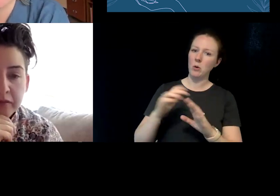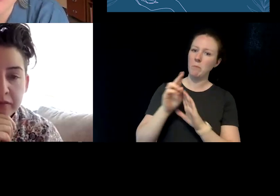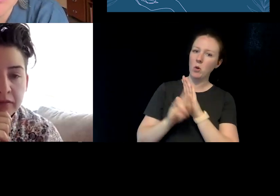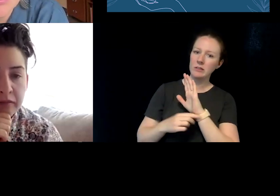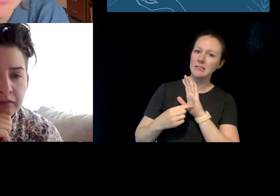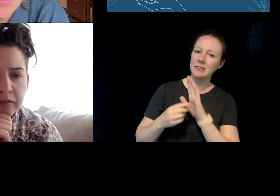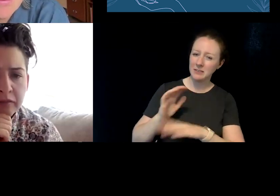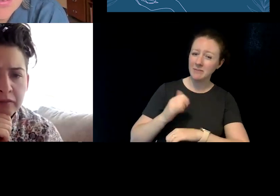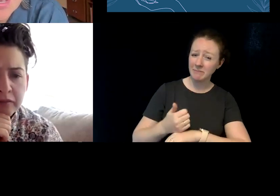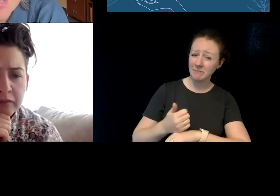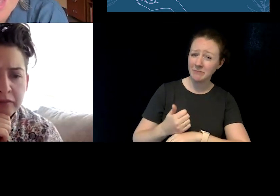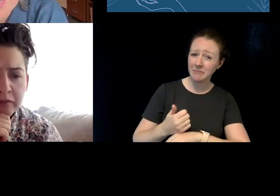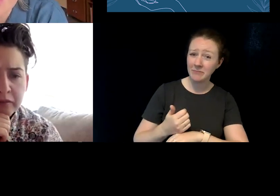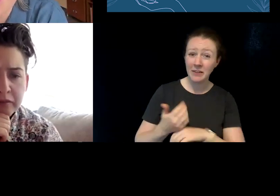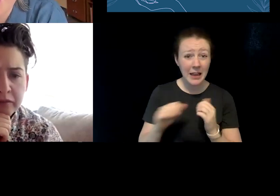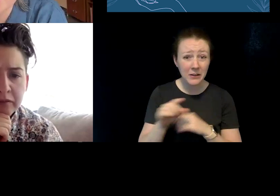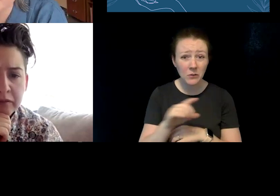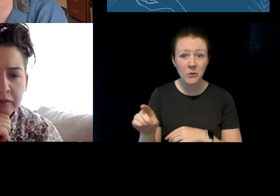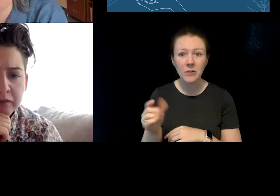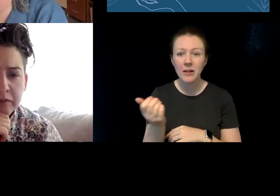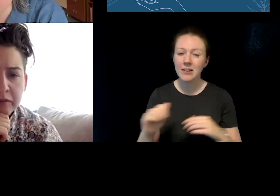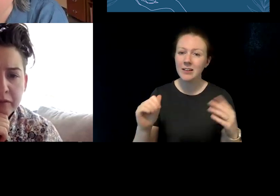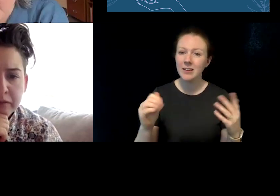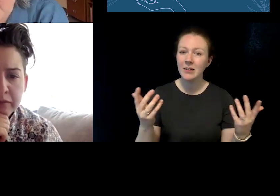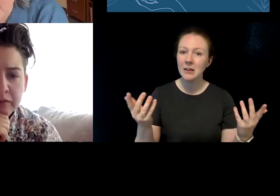to put in place. Do either, any of you have any